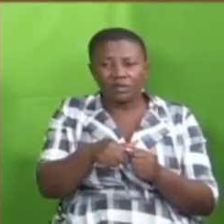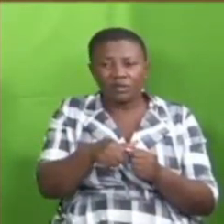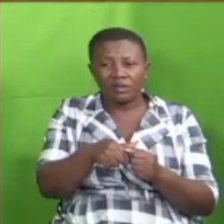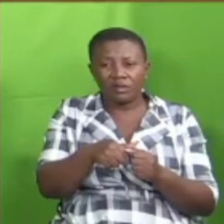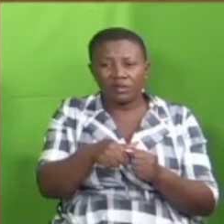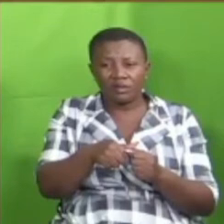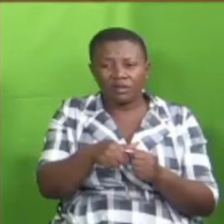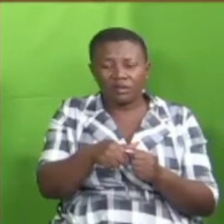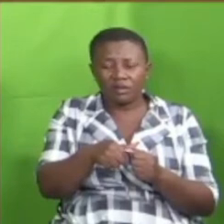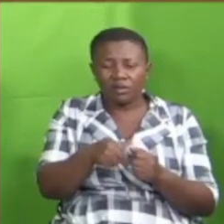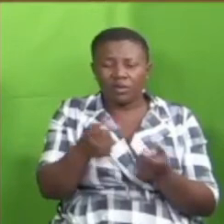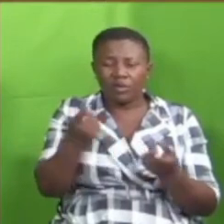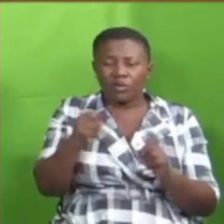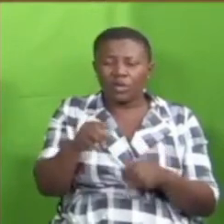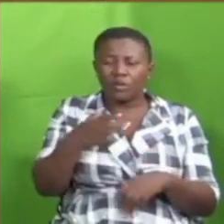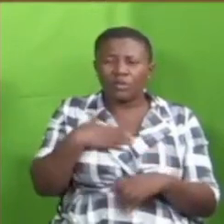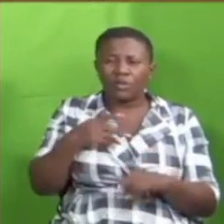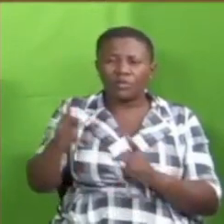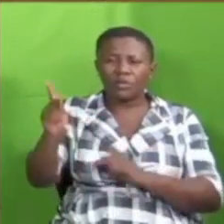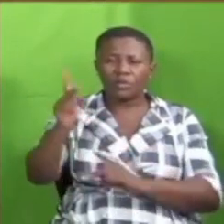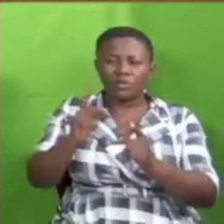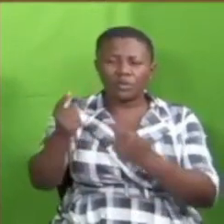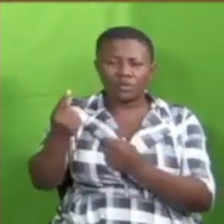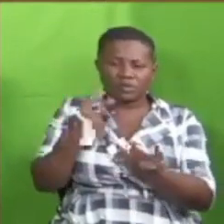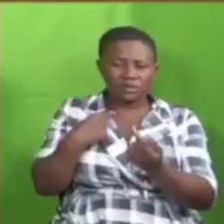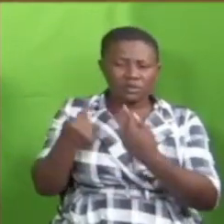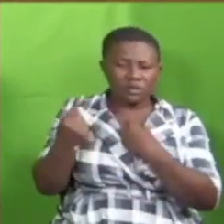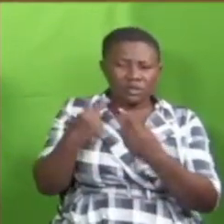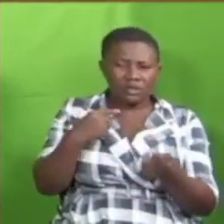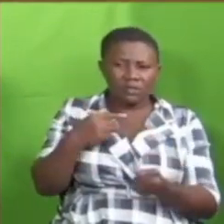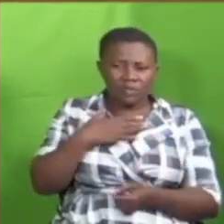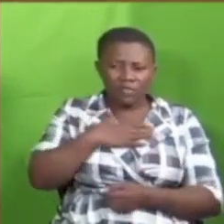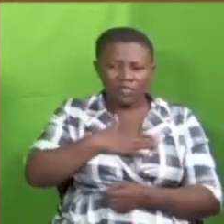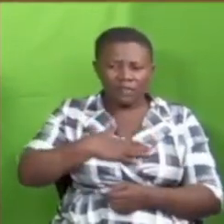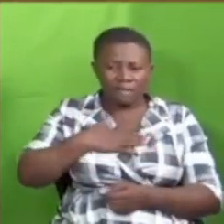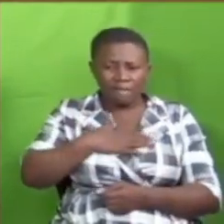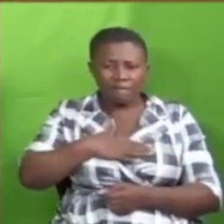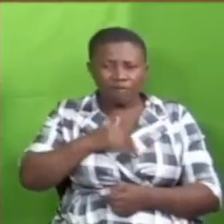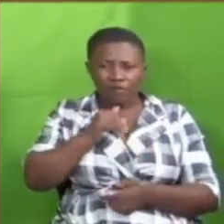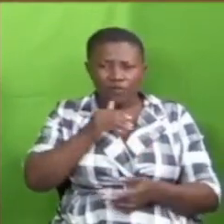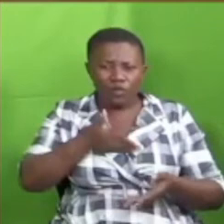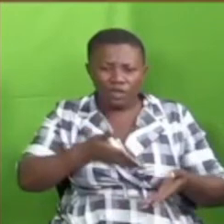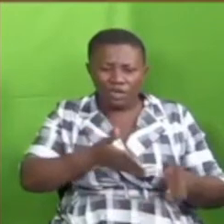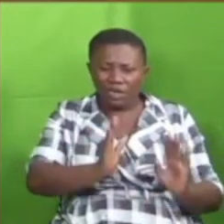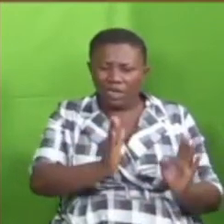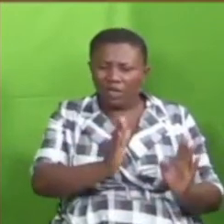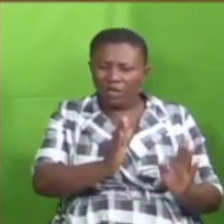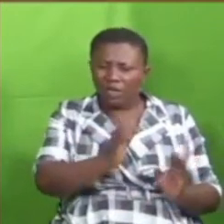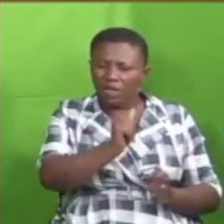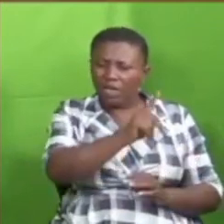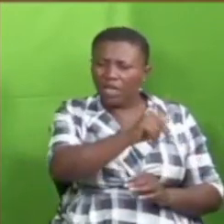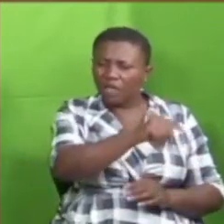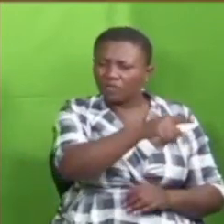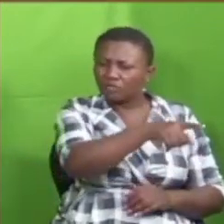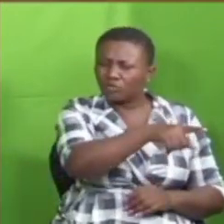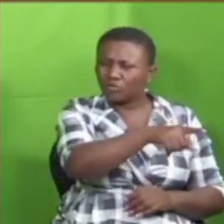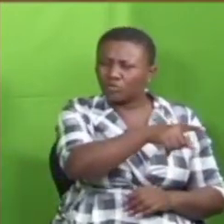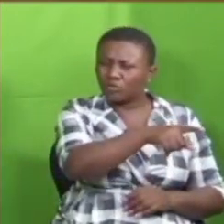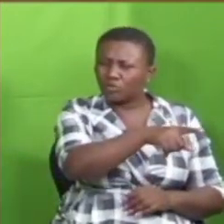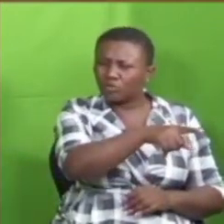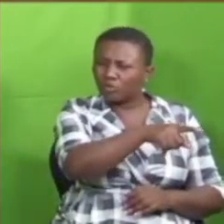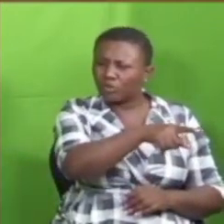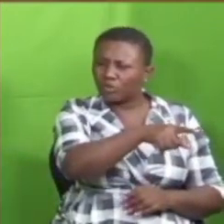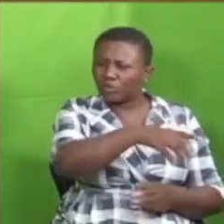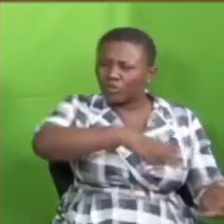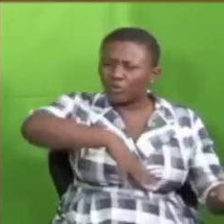ardent followers tell me that don't allow Honorable Atta Basoah to come and address your people. When he comes, they will all fall